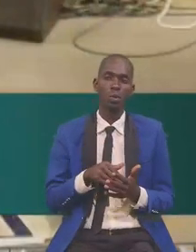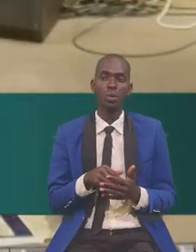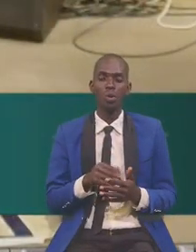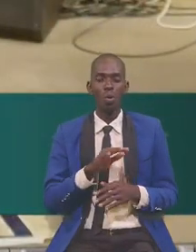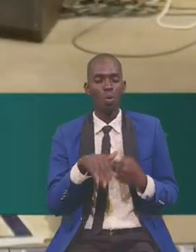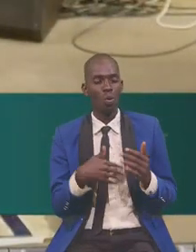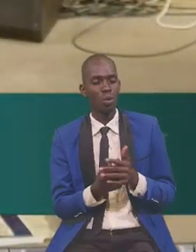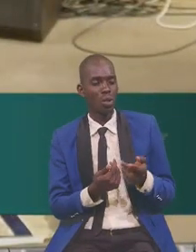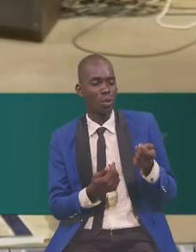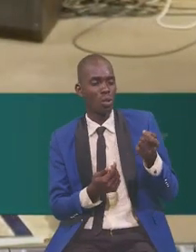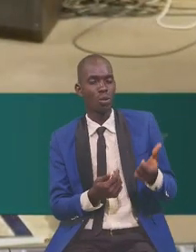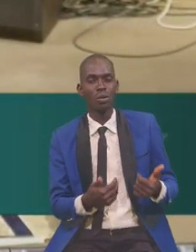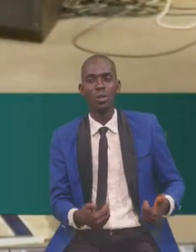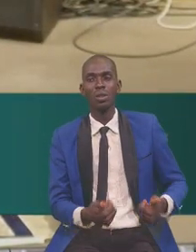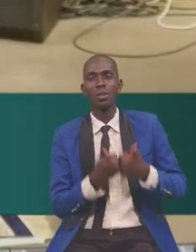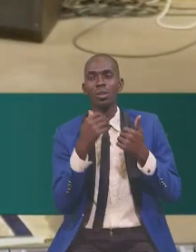little